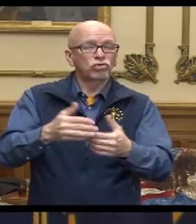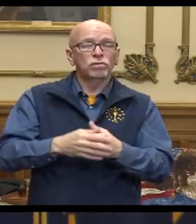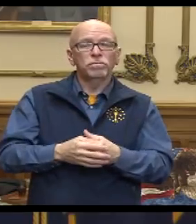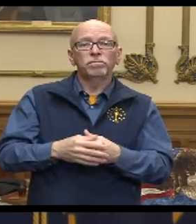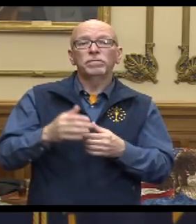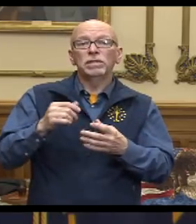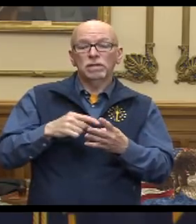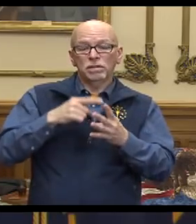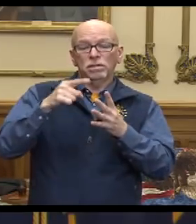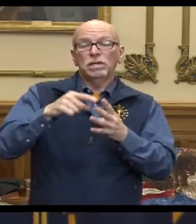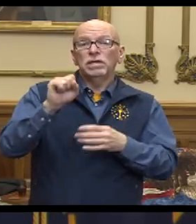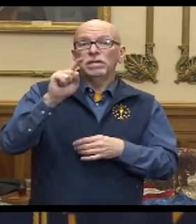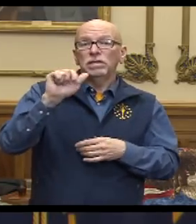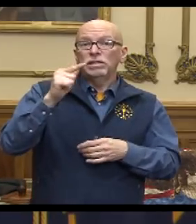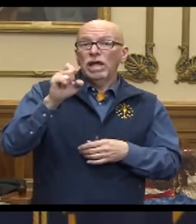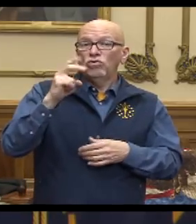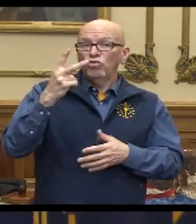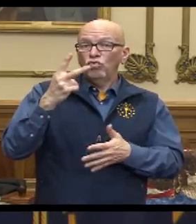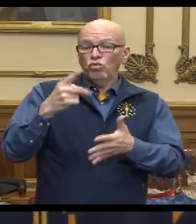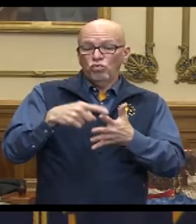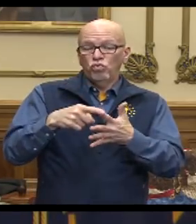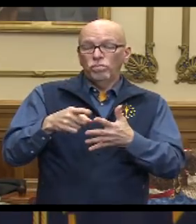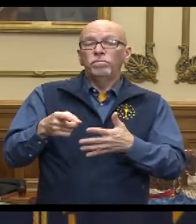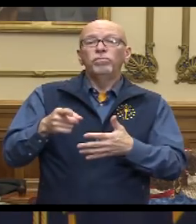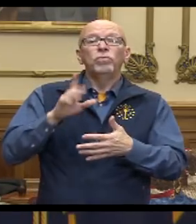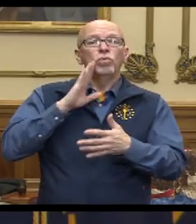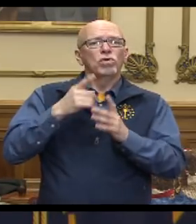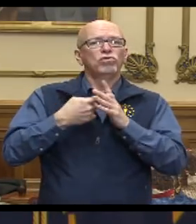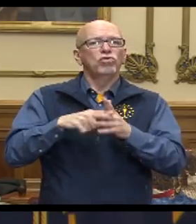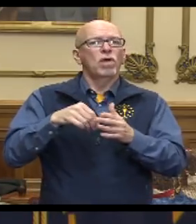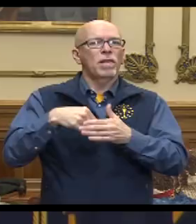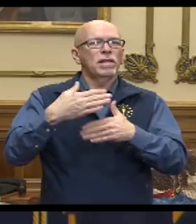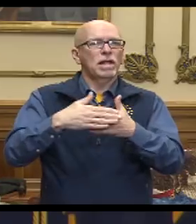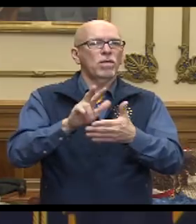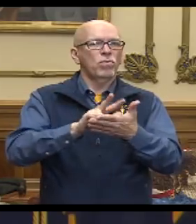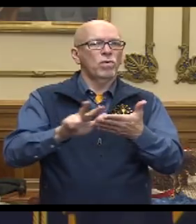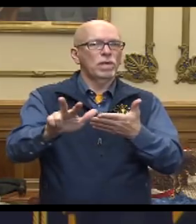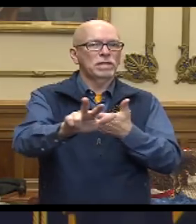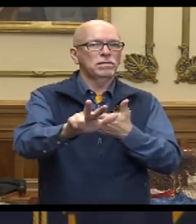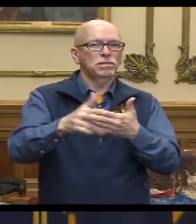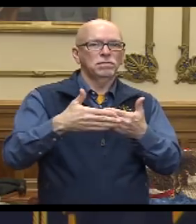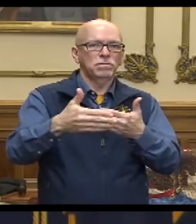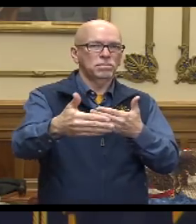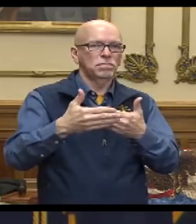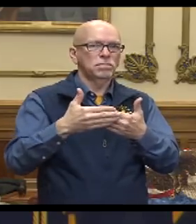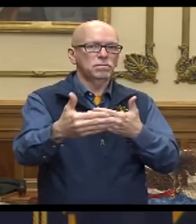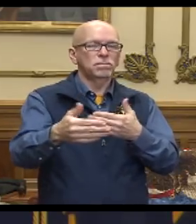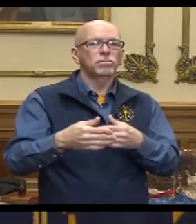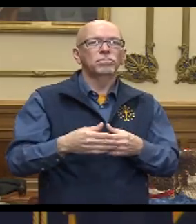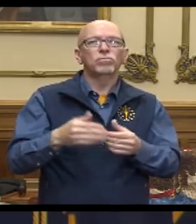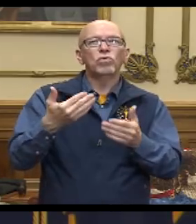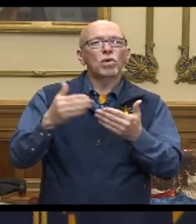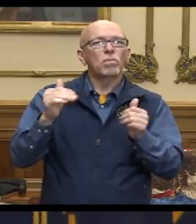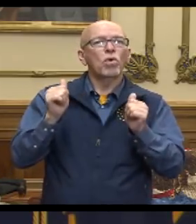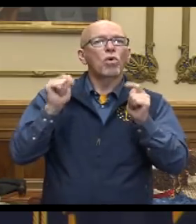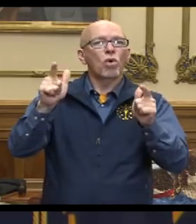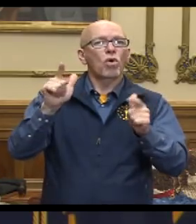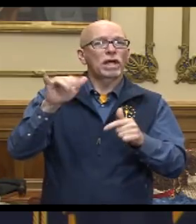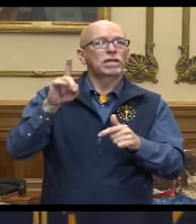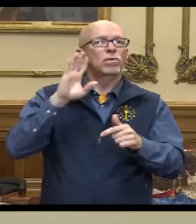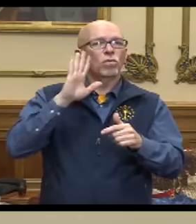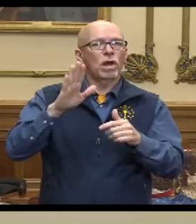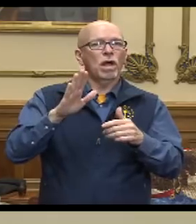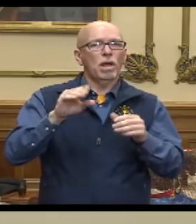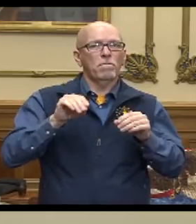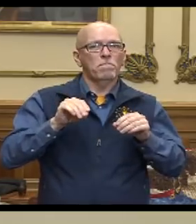Stage 2 will roll out over the next 3 weeks. Nearly all of Indiana will move to